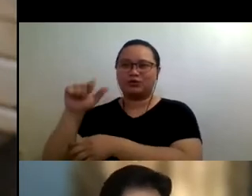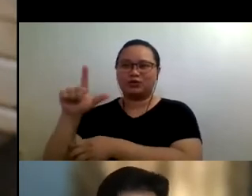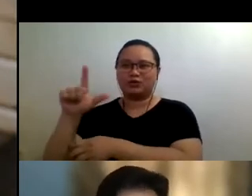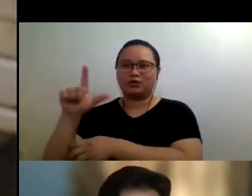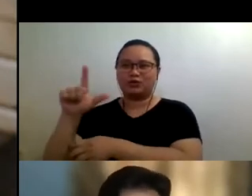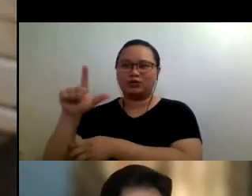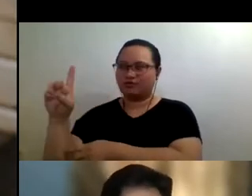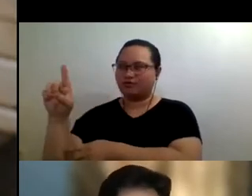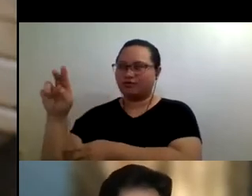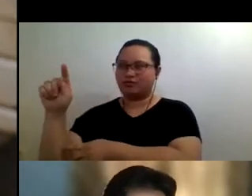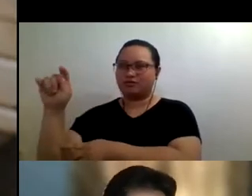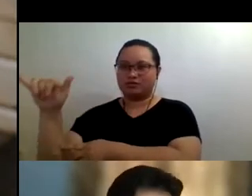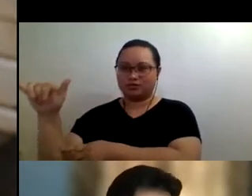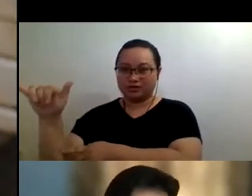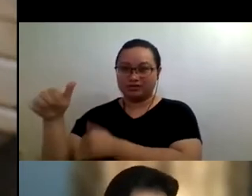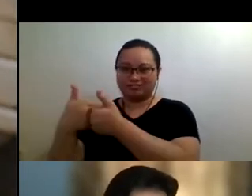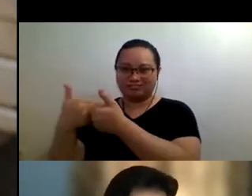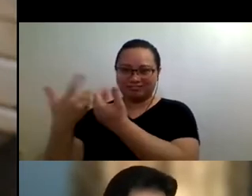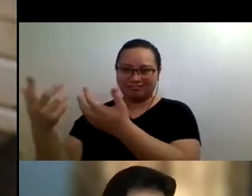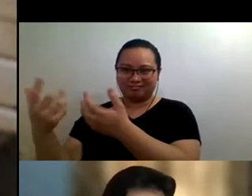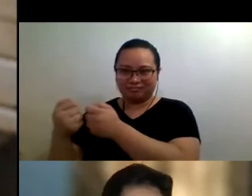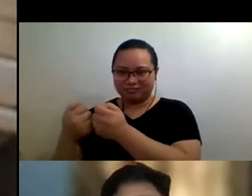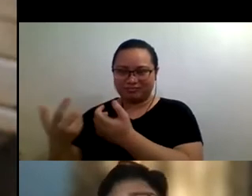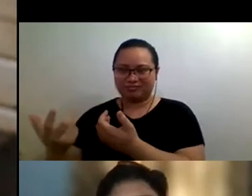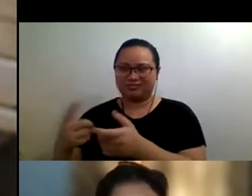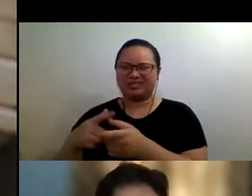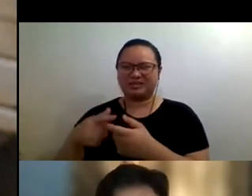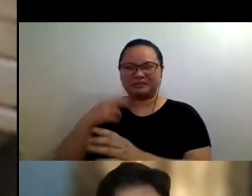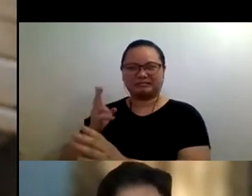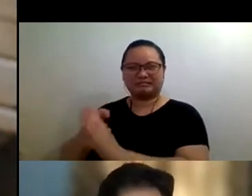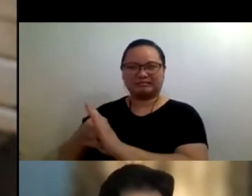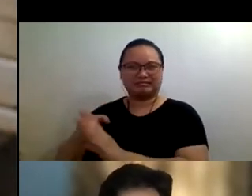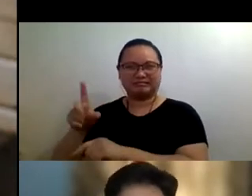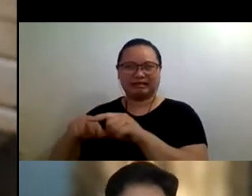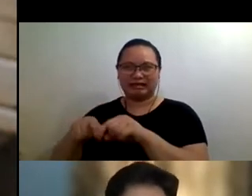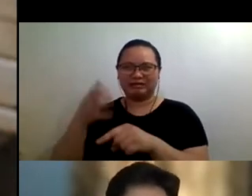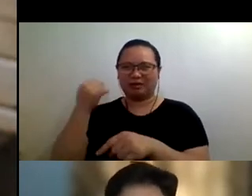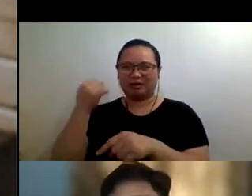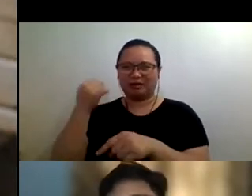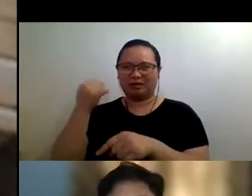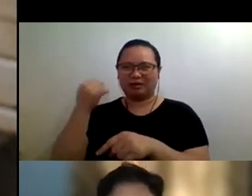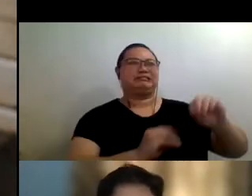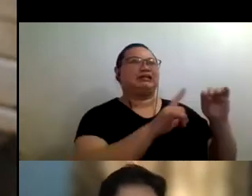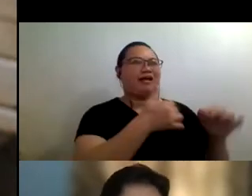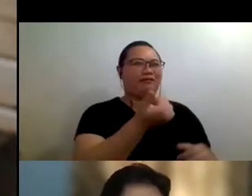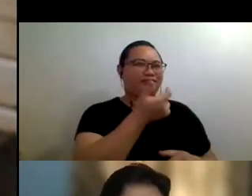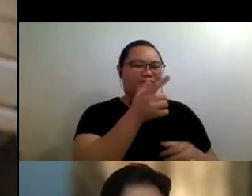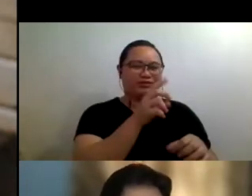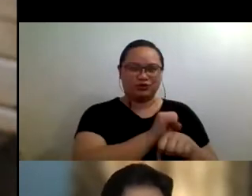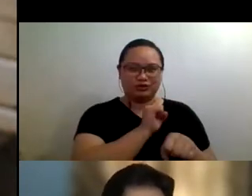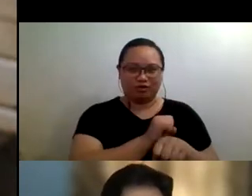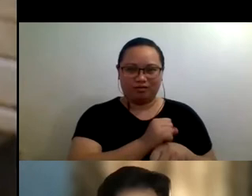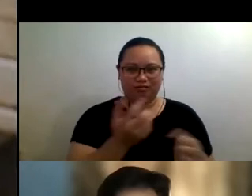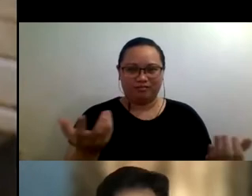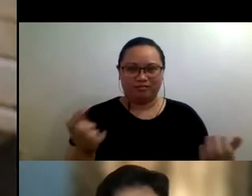to eat lunch together. But I didn't join them because I can't. I had another job to do. Yeah. I